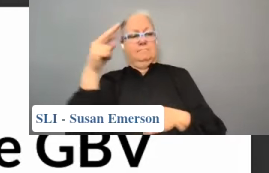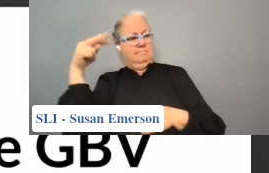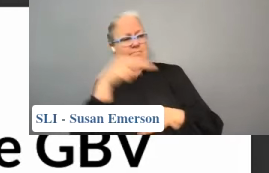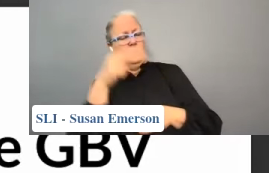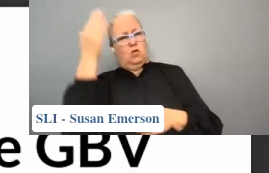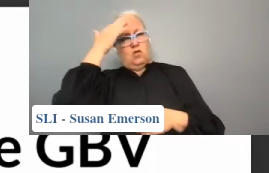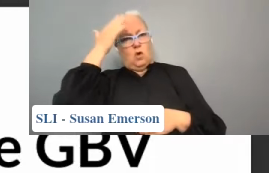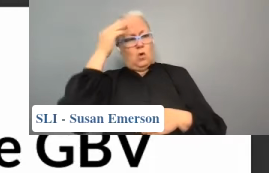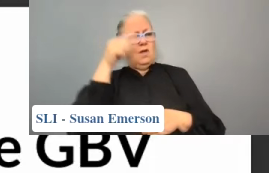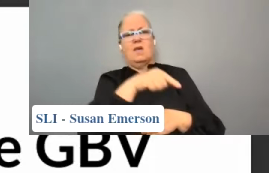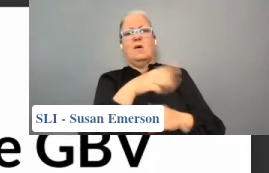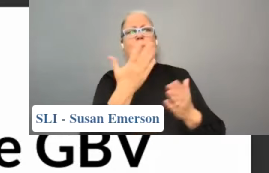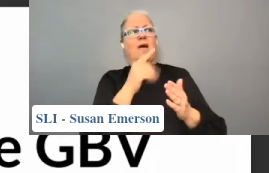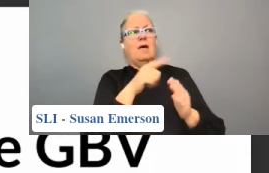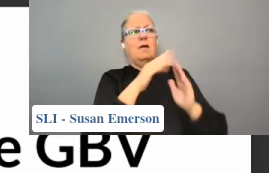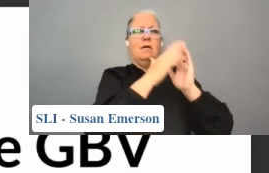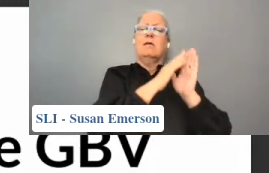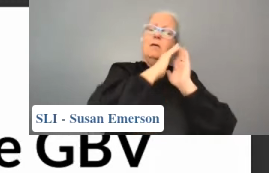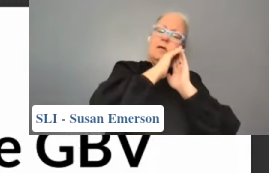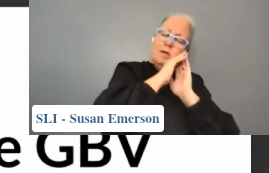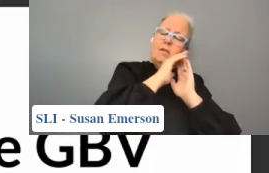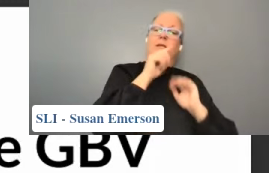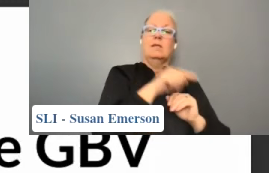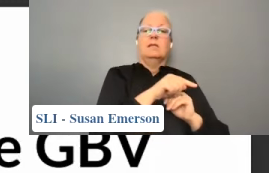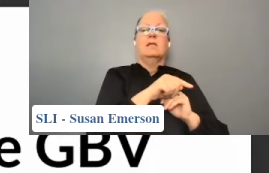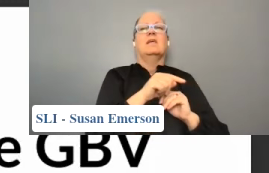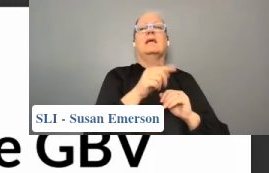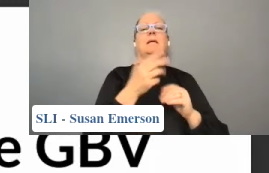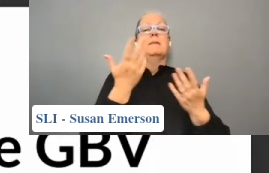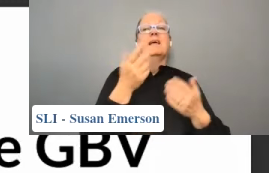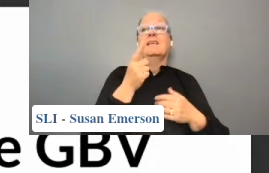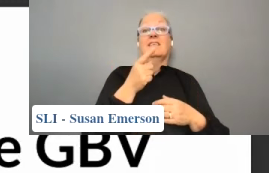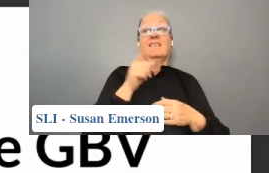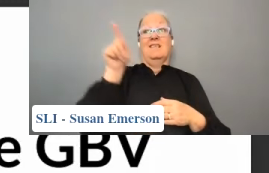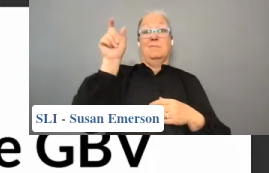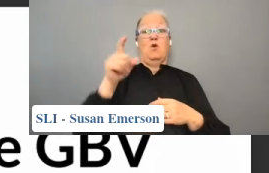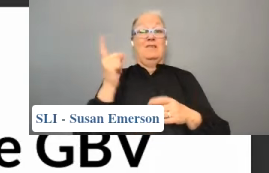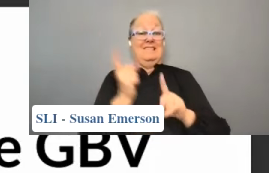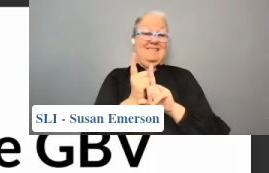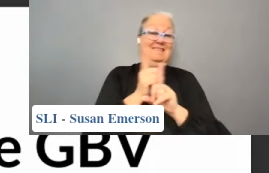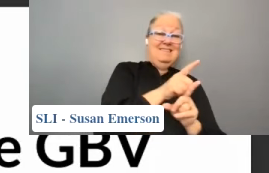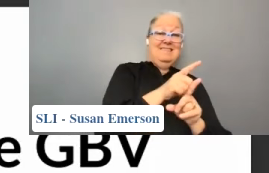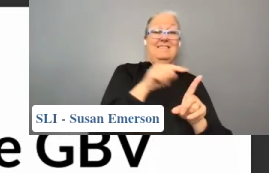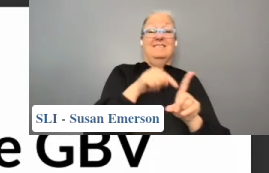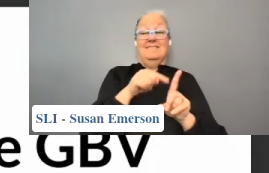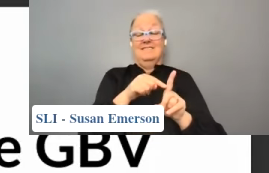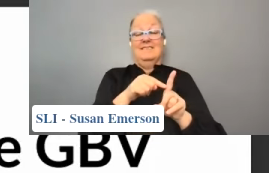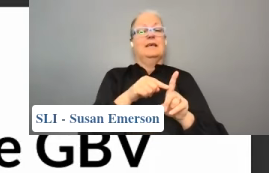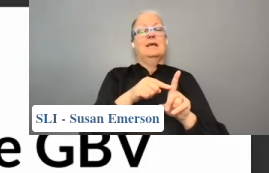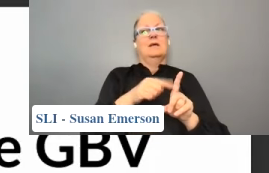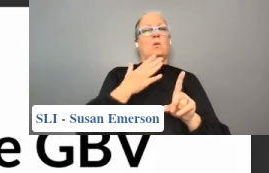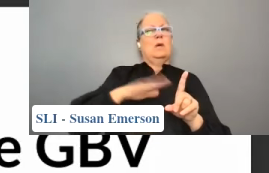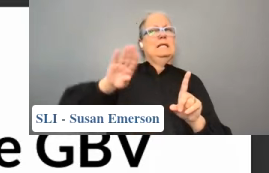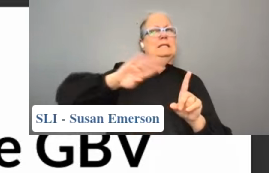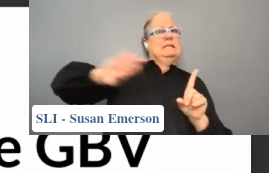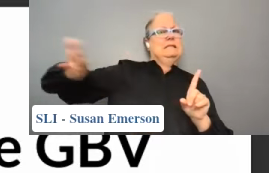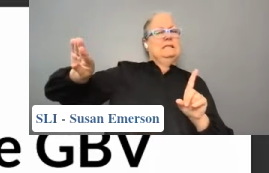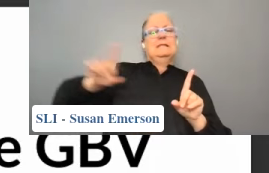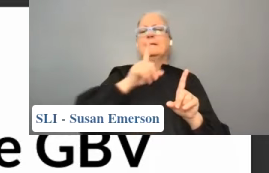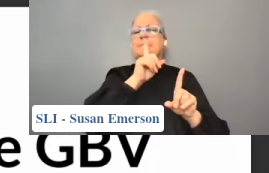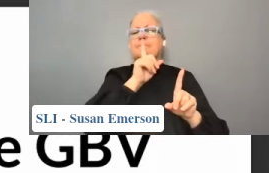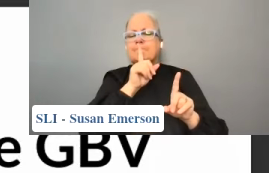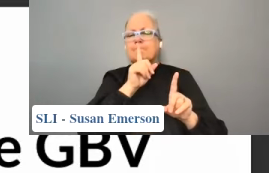woman is and be publicly accessible to the perpetrator of the violence. And with system linkages, this is sort of getting back